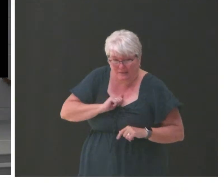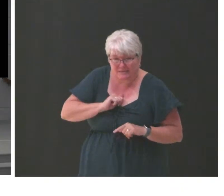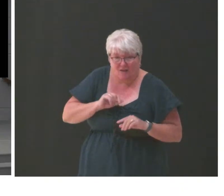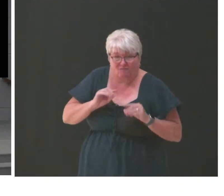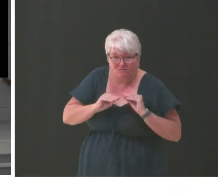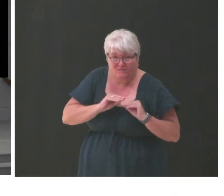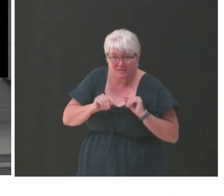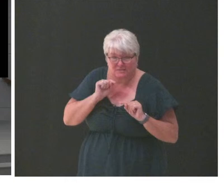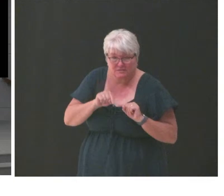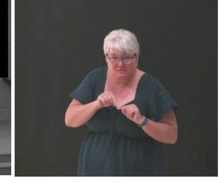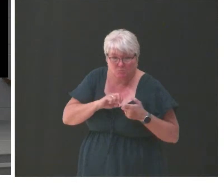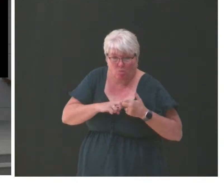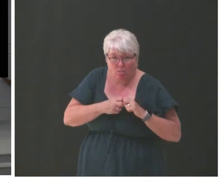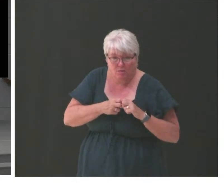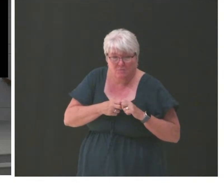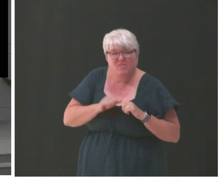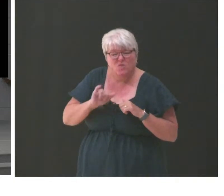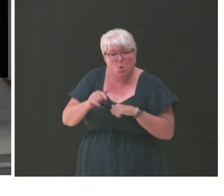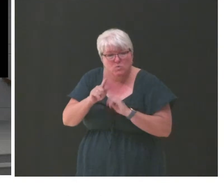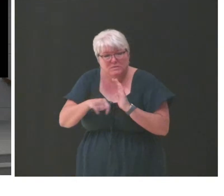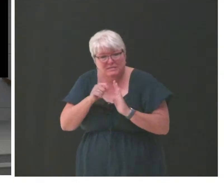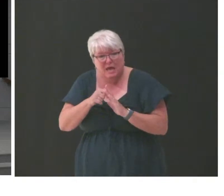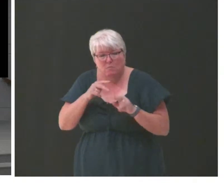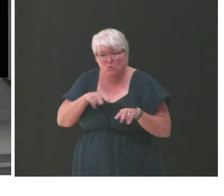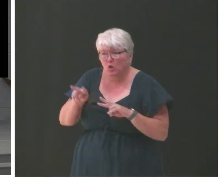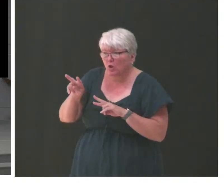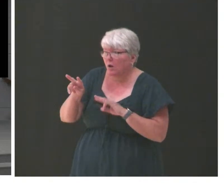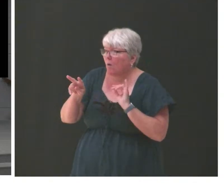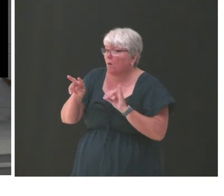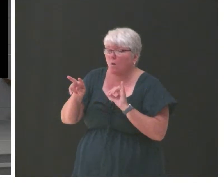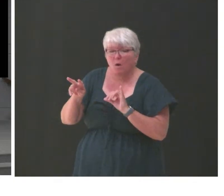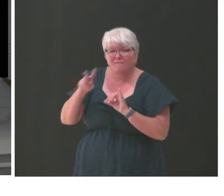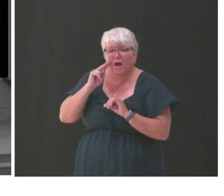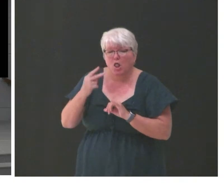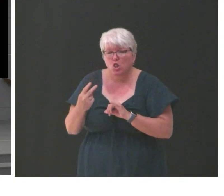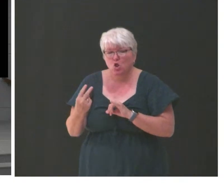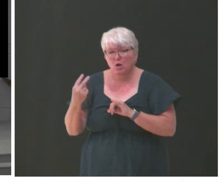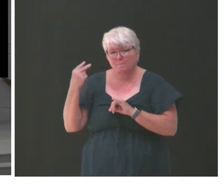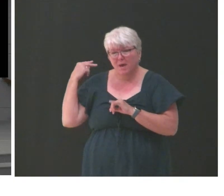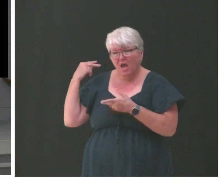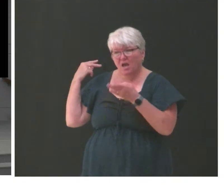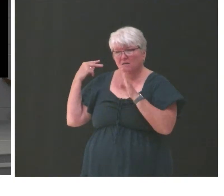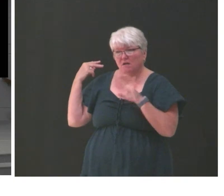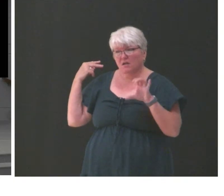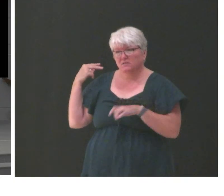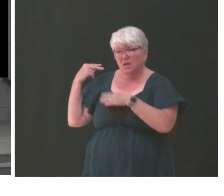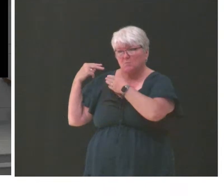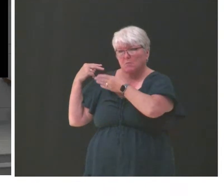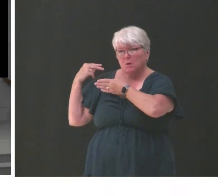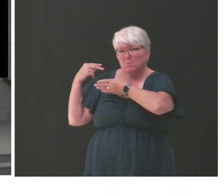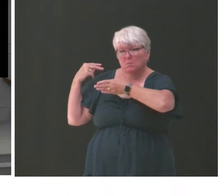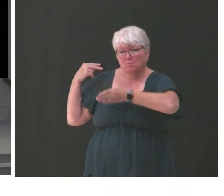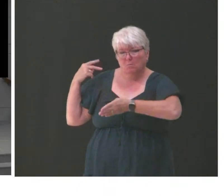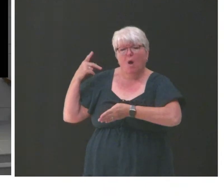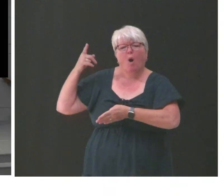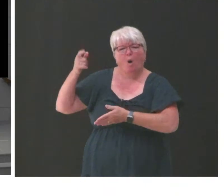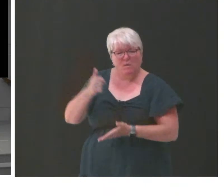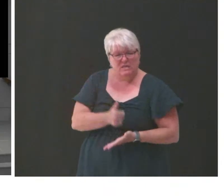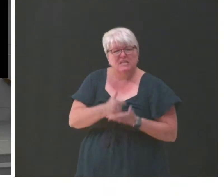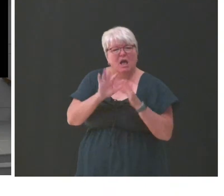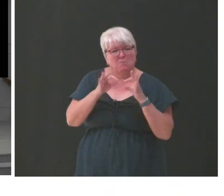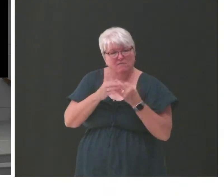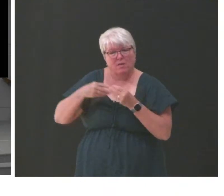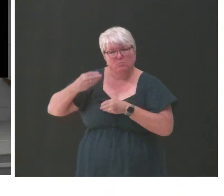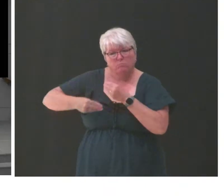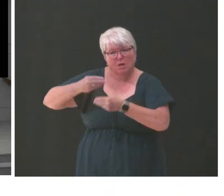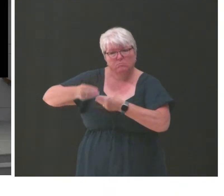own. And it's in those times when we look and we say, I need to look in the rear view and see what God's done in my past, to see how He's brought my family through things, to